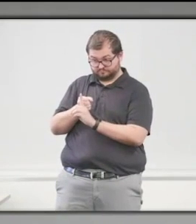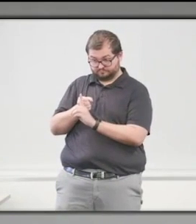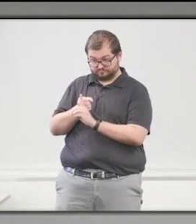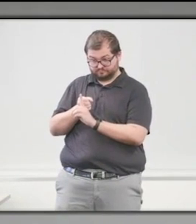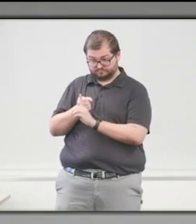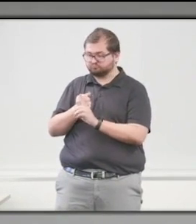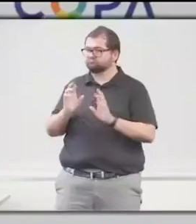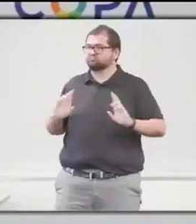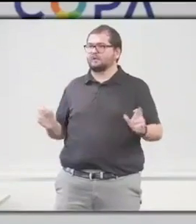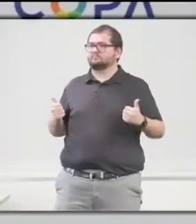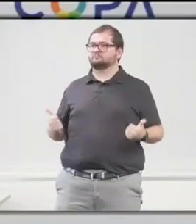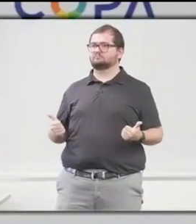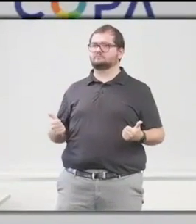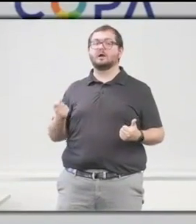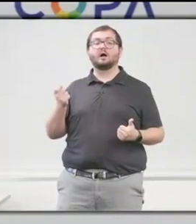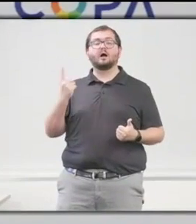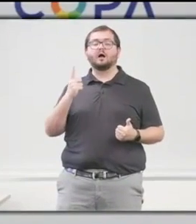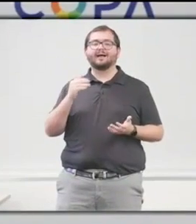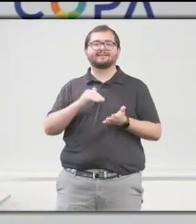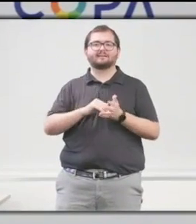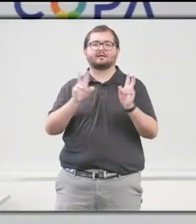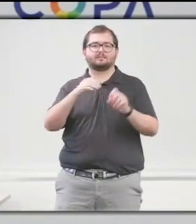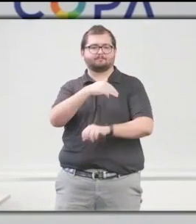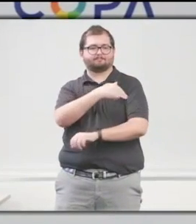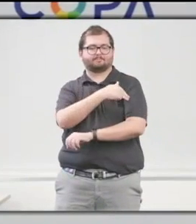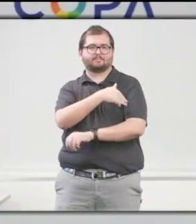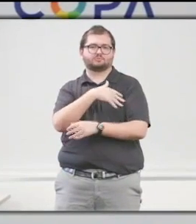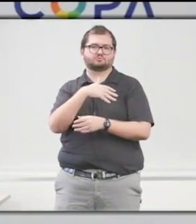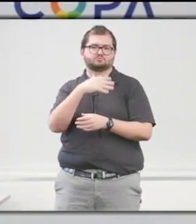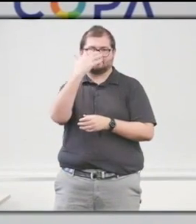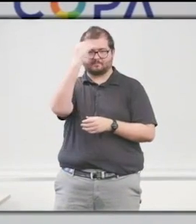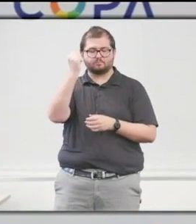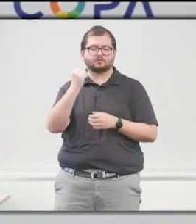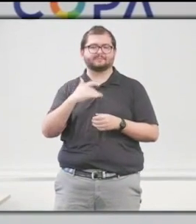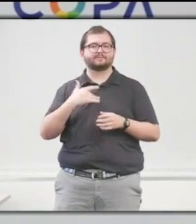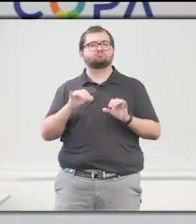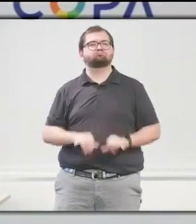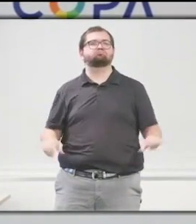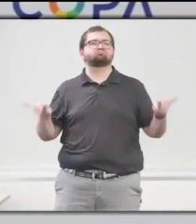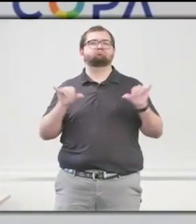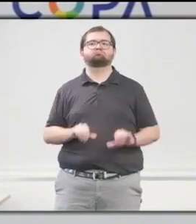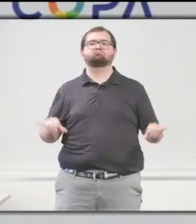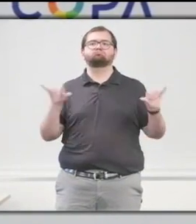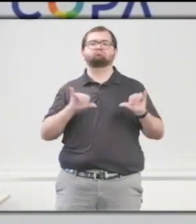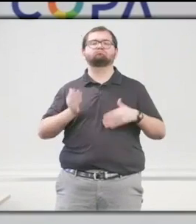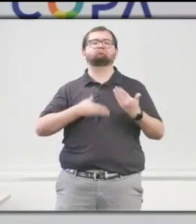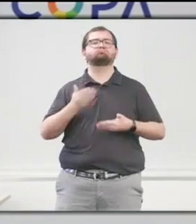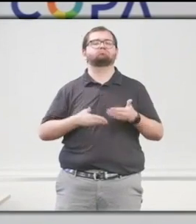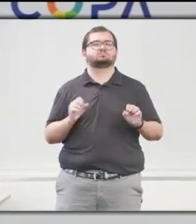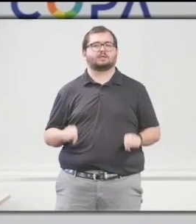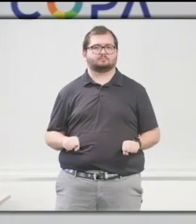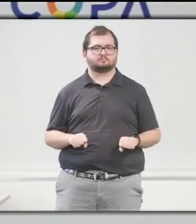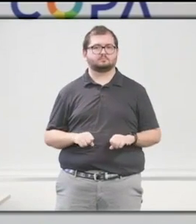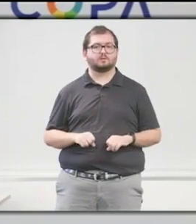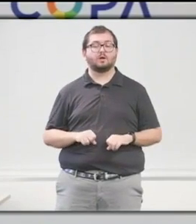set. But it's muscle memory. You are practicing for emergent situations. It could be one thing